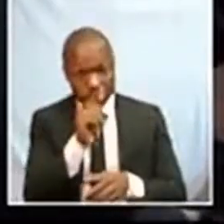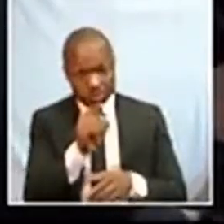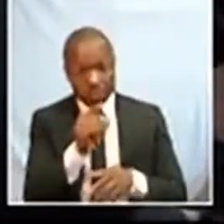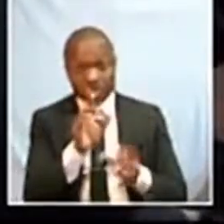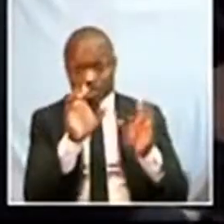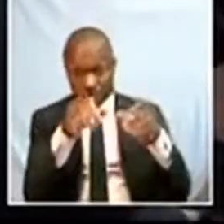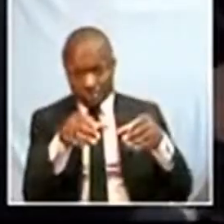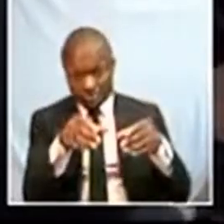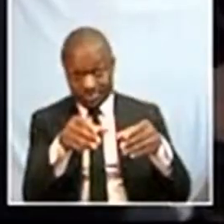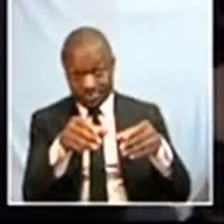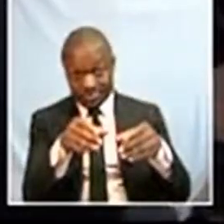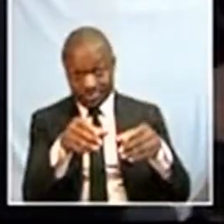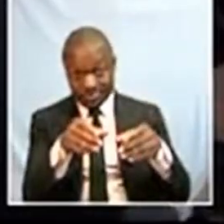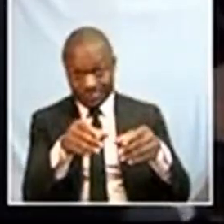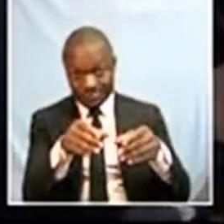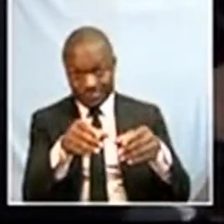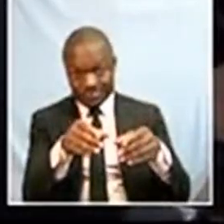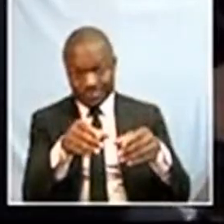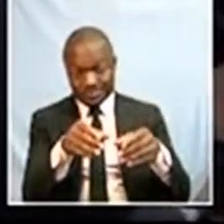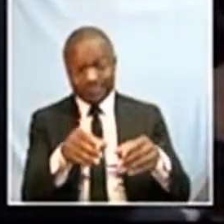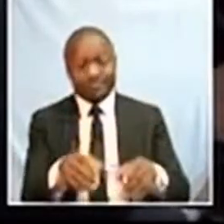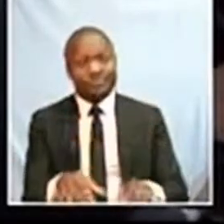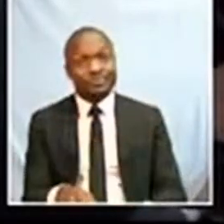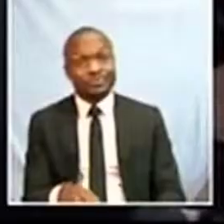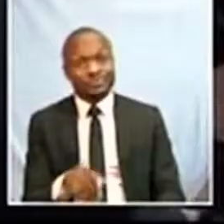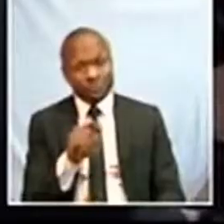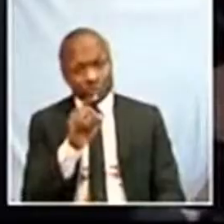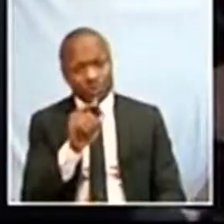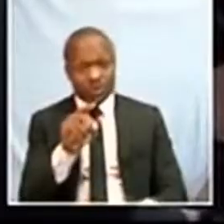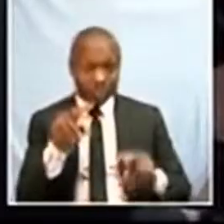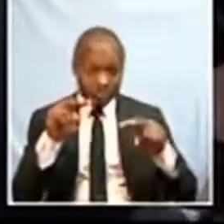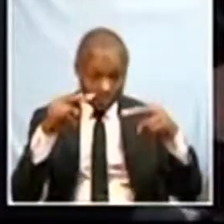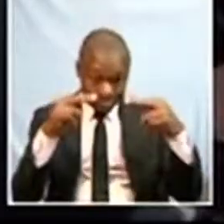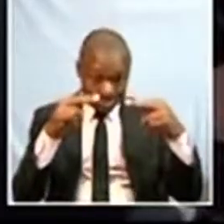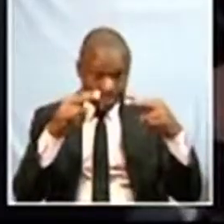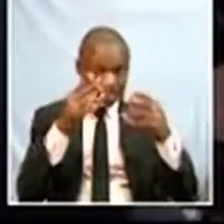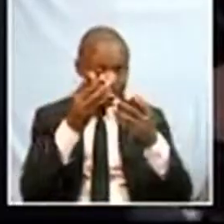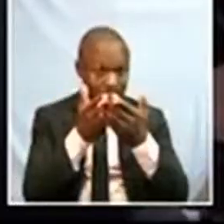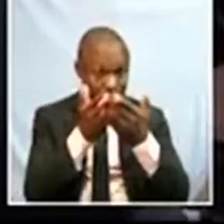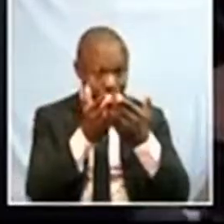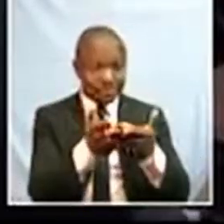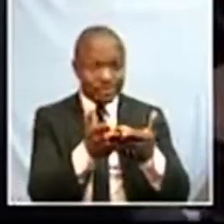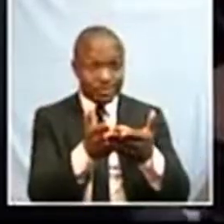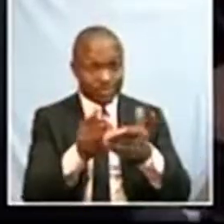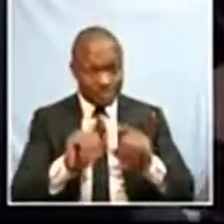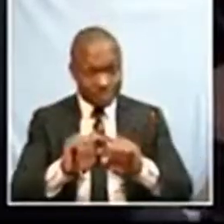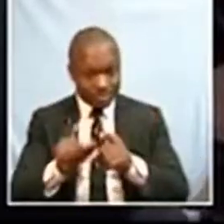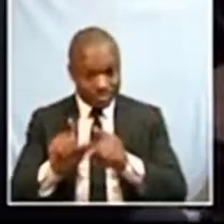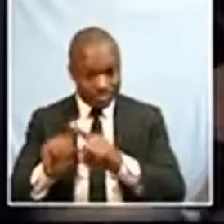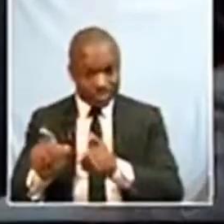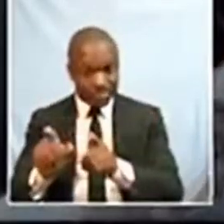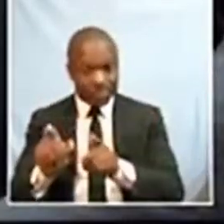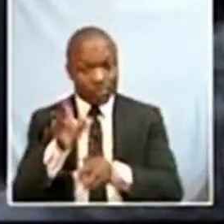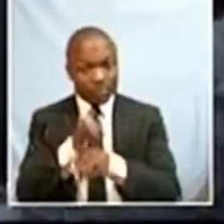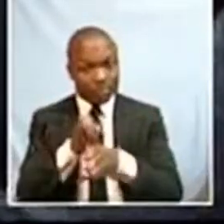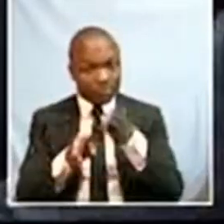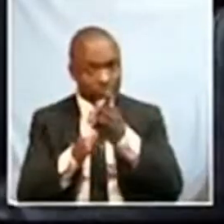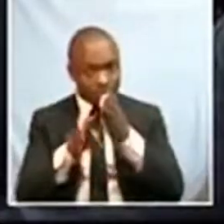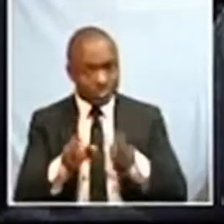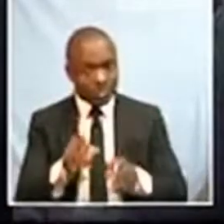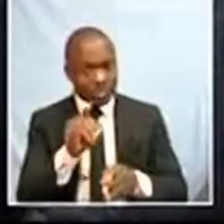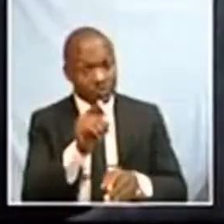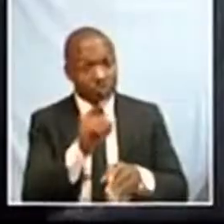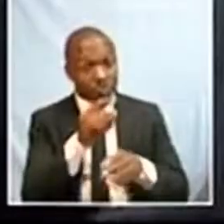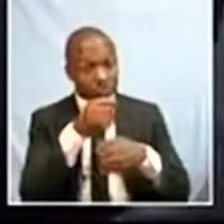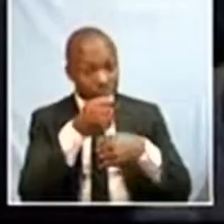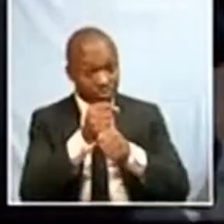client, and you are faced with a submission from the various contractors, and then you make a decision